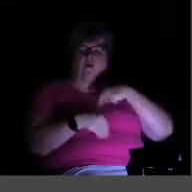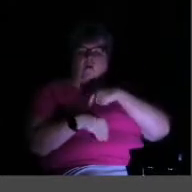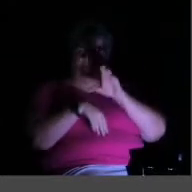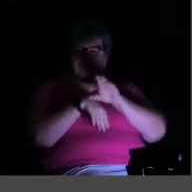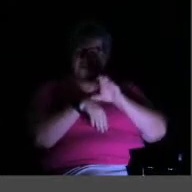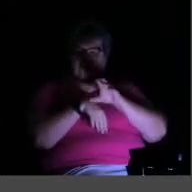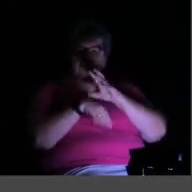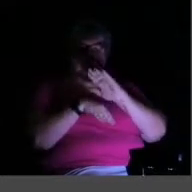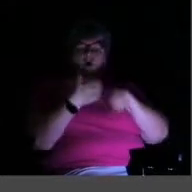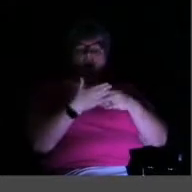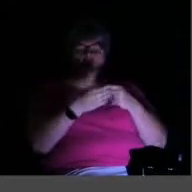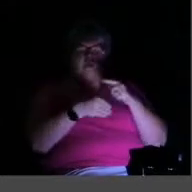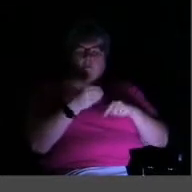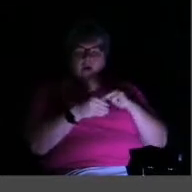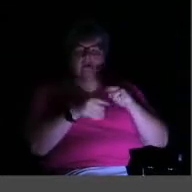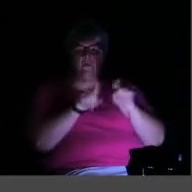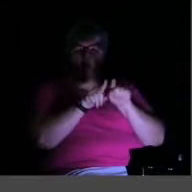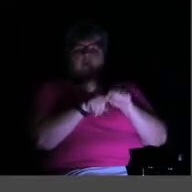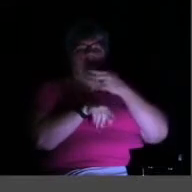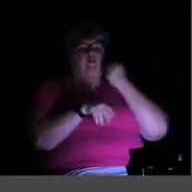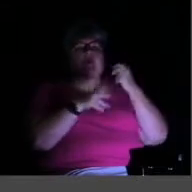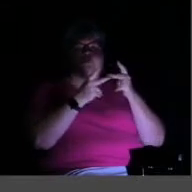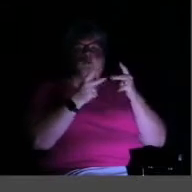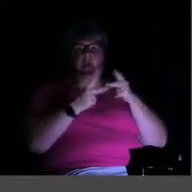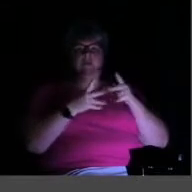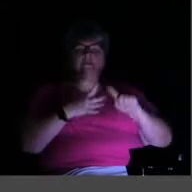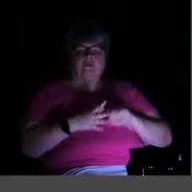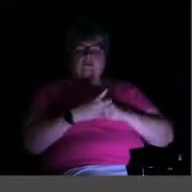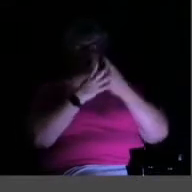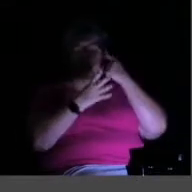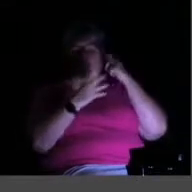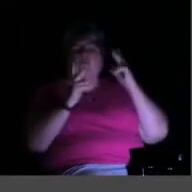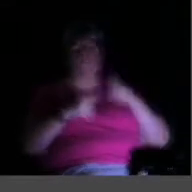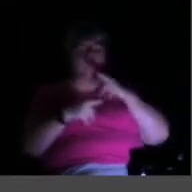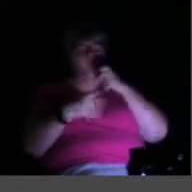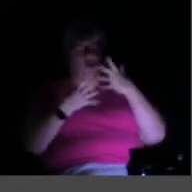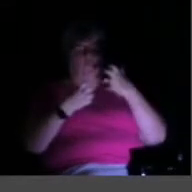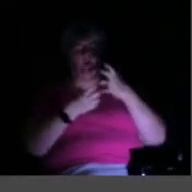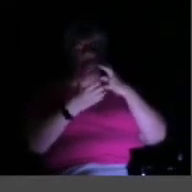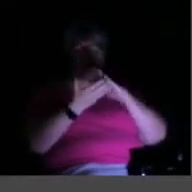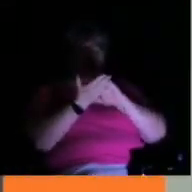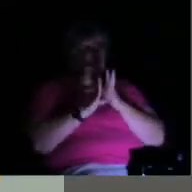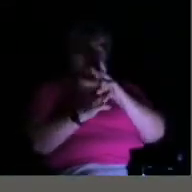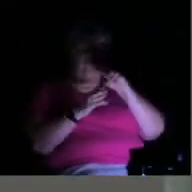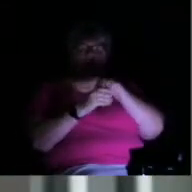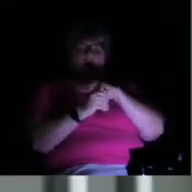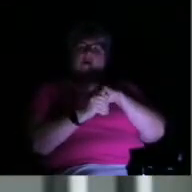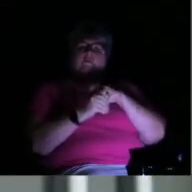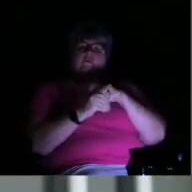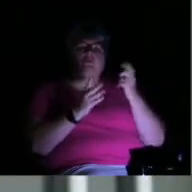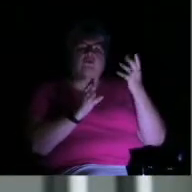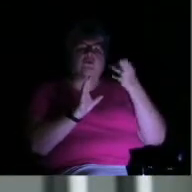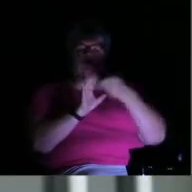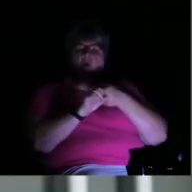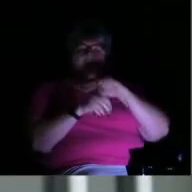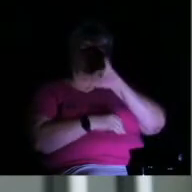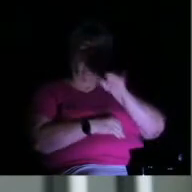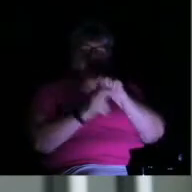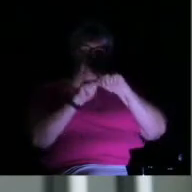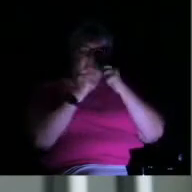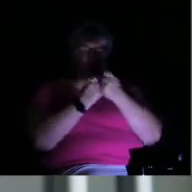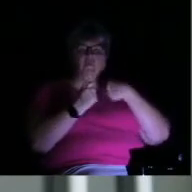about. It's also the best place to start for anyone who wants to get involved and join the J team. We are excited to see what